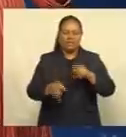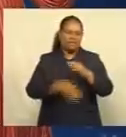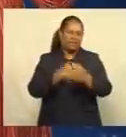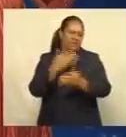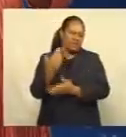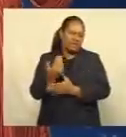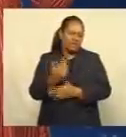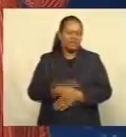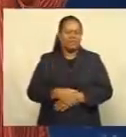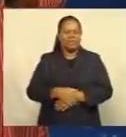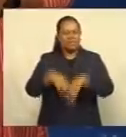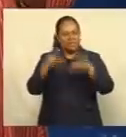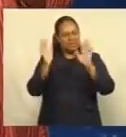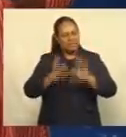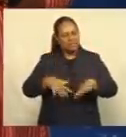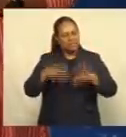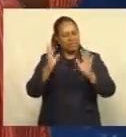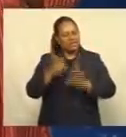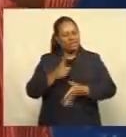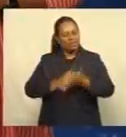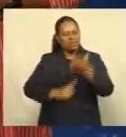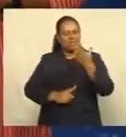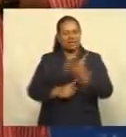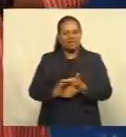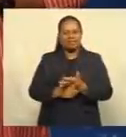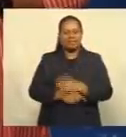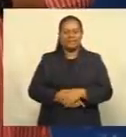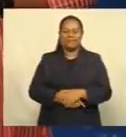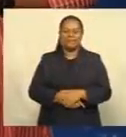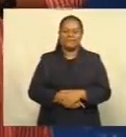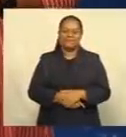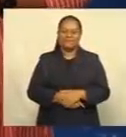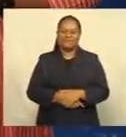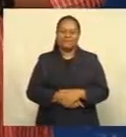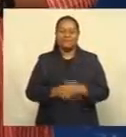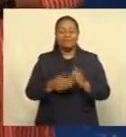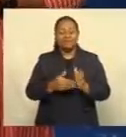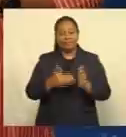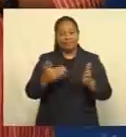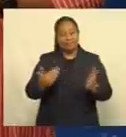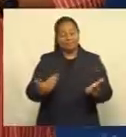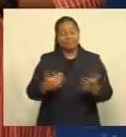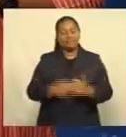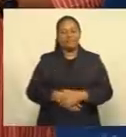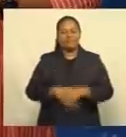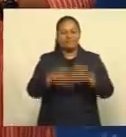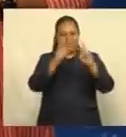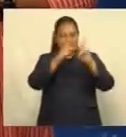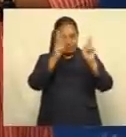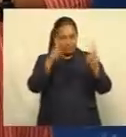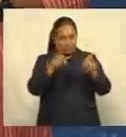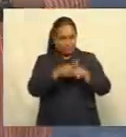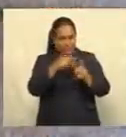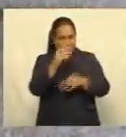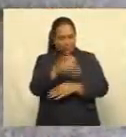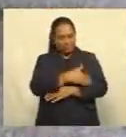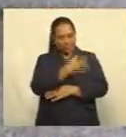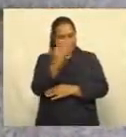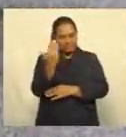day, rain will still be in the picture. Now on to our shot of the day.